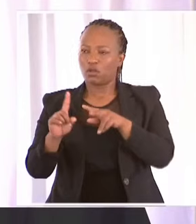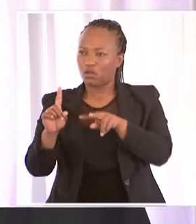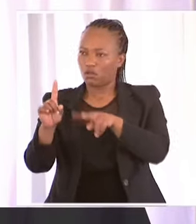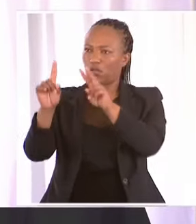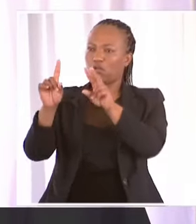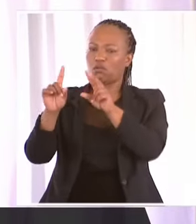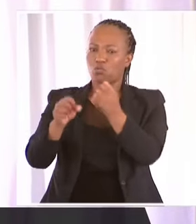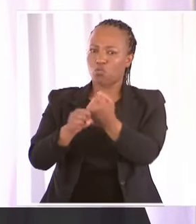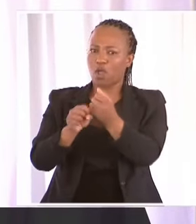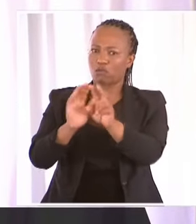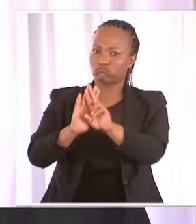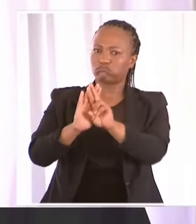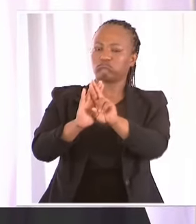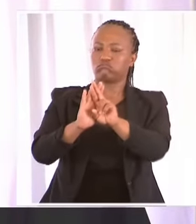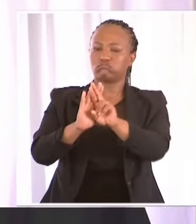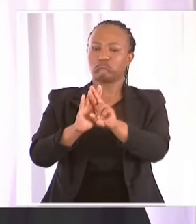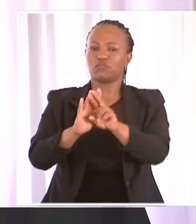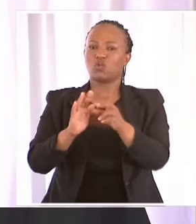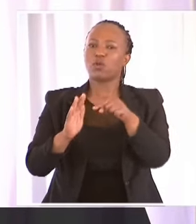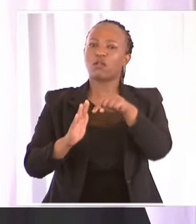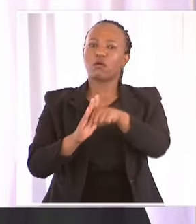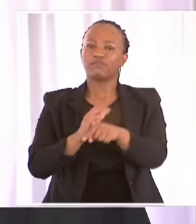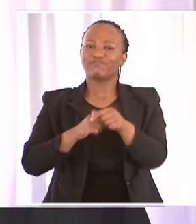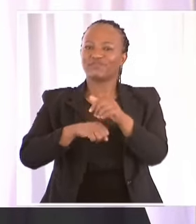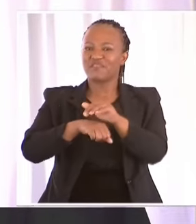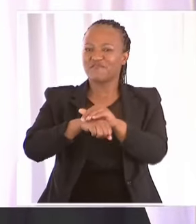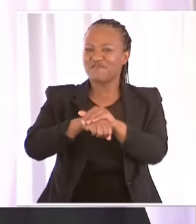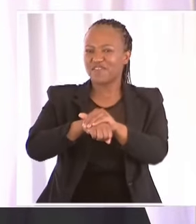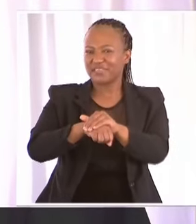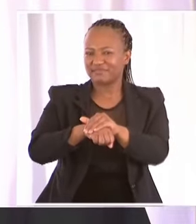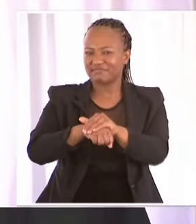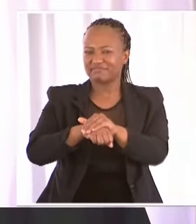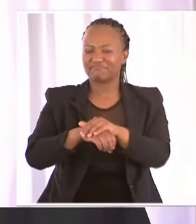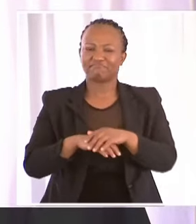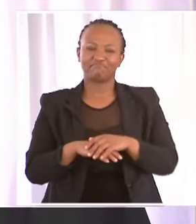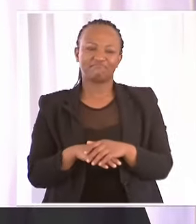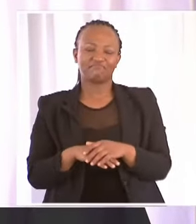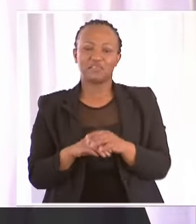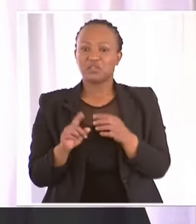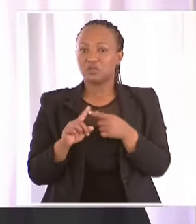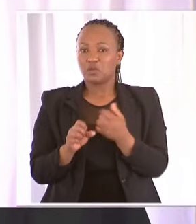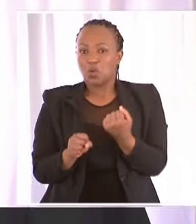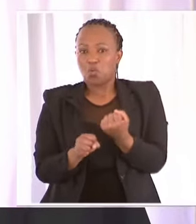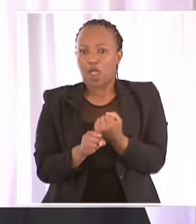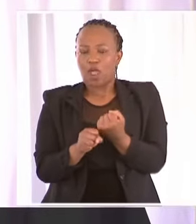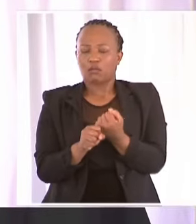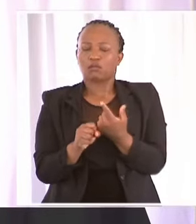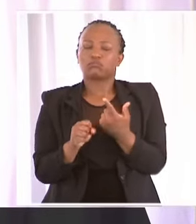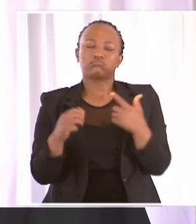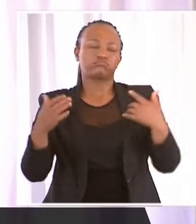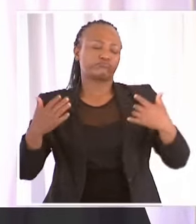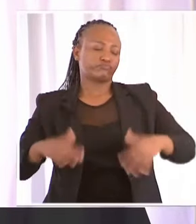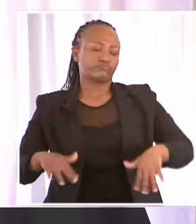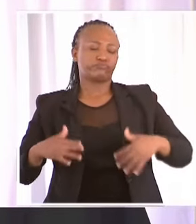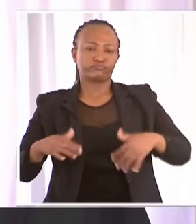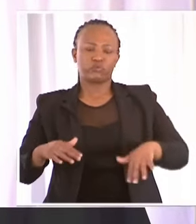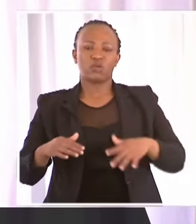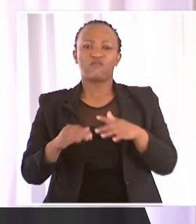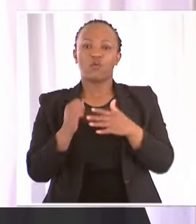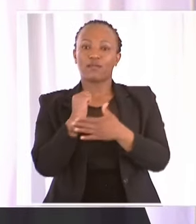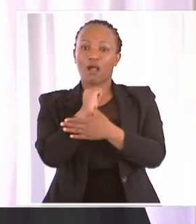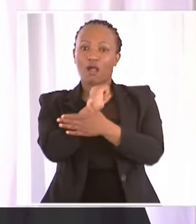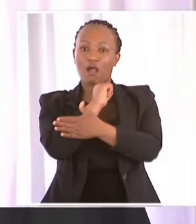We've lost a friend as well, and a patriot who dedicated his life to the liberation of our